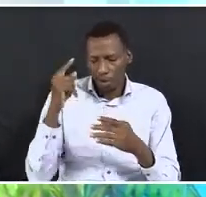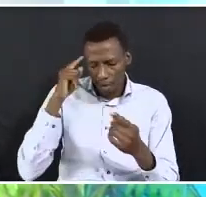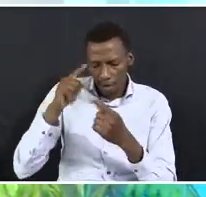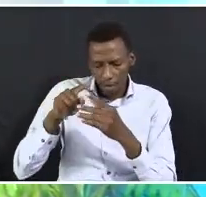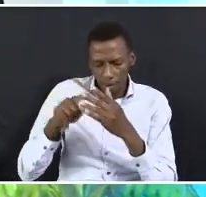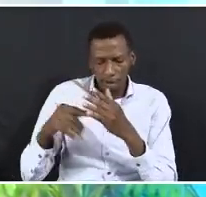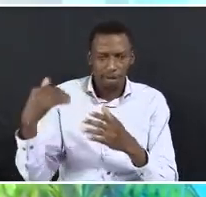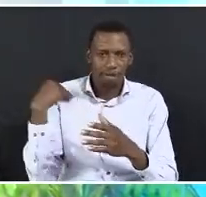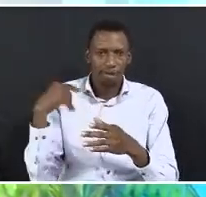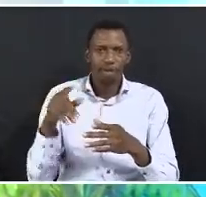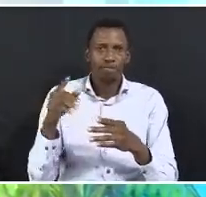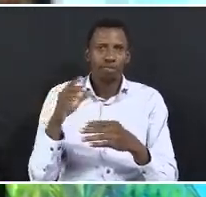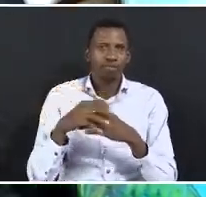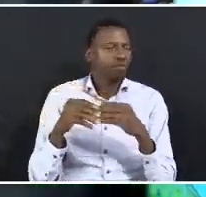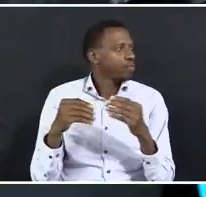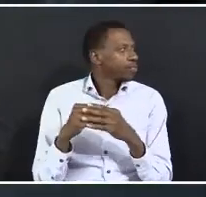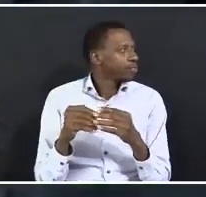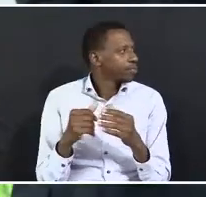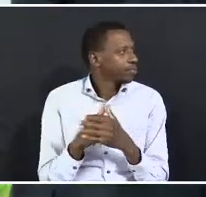Hallelujah.